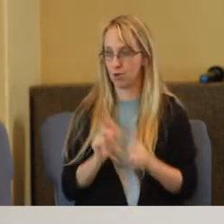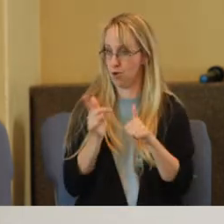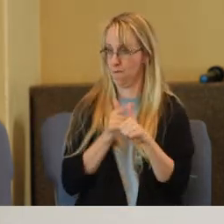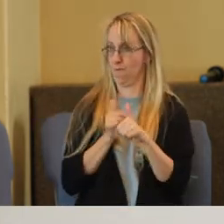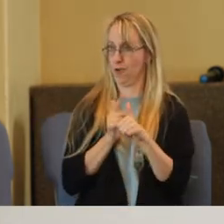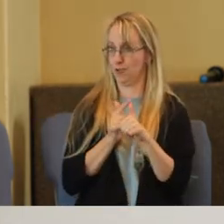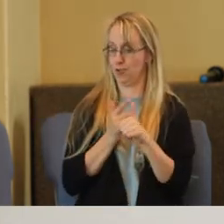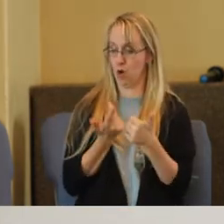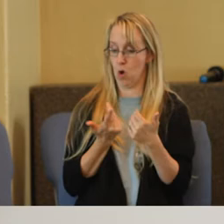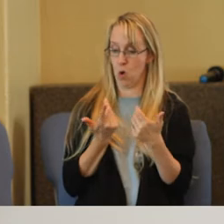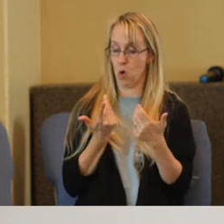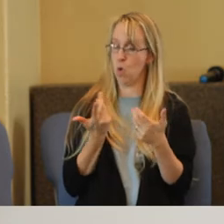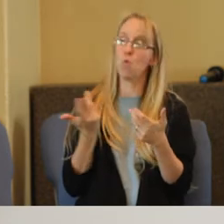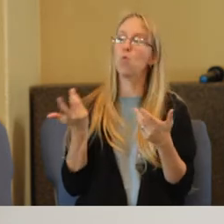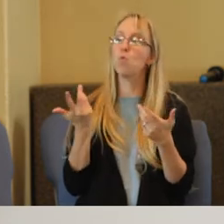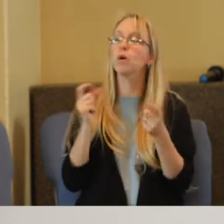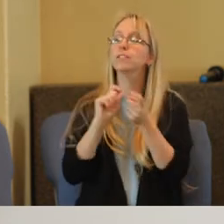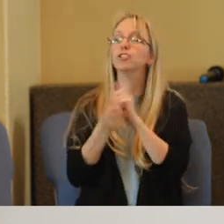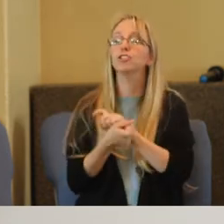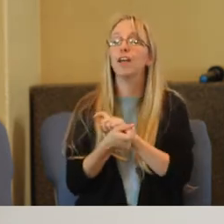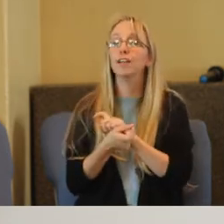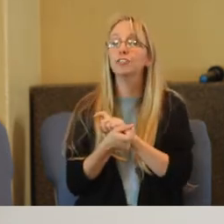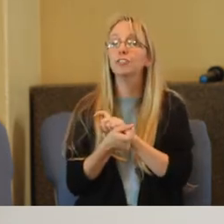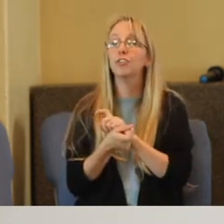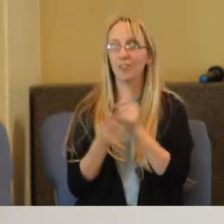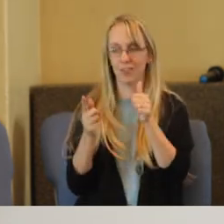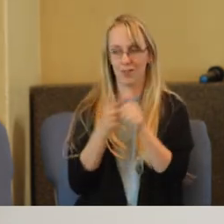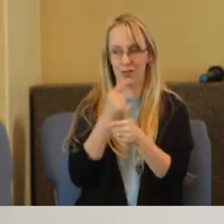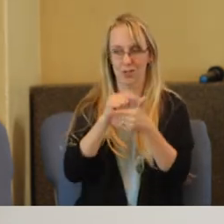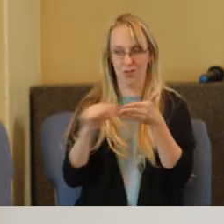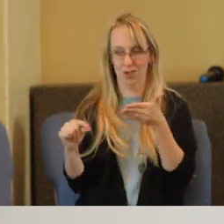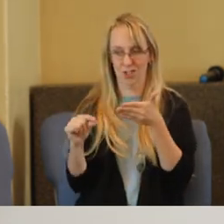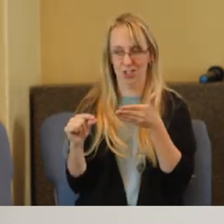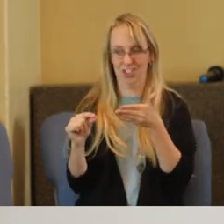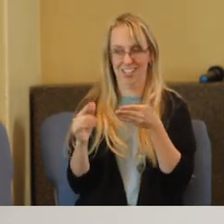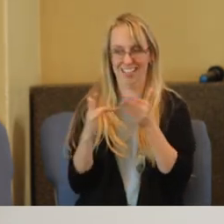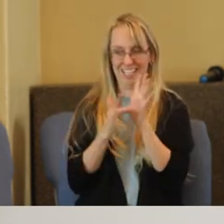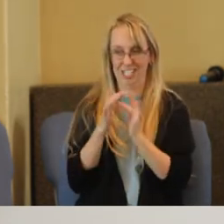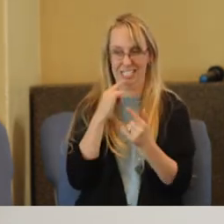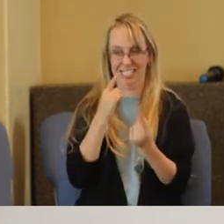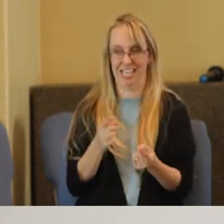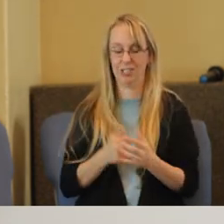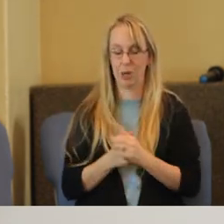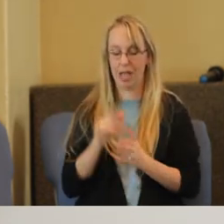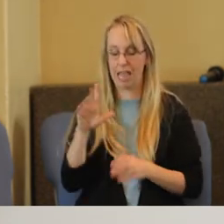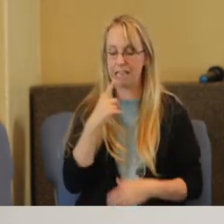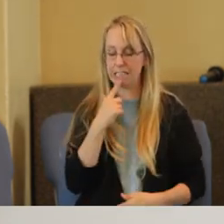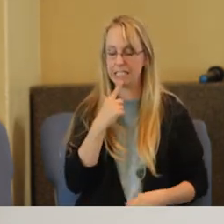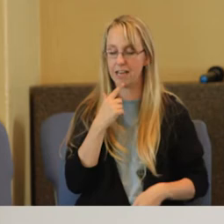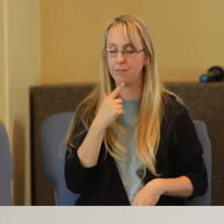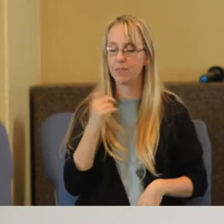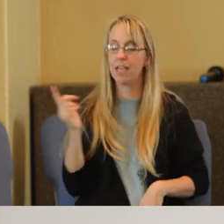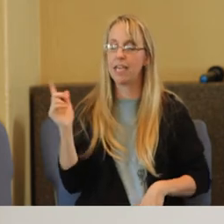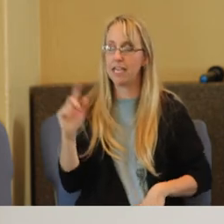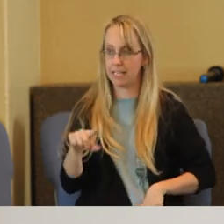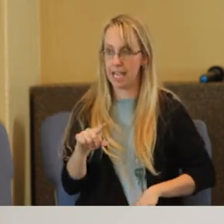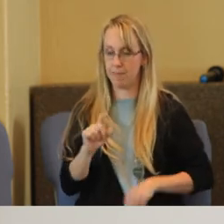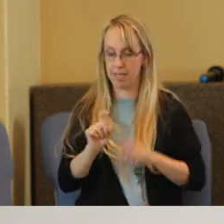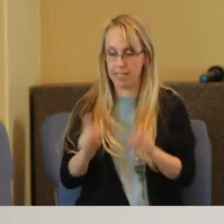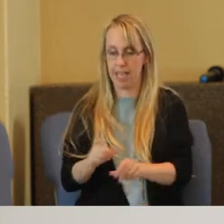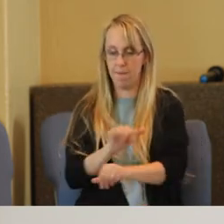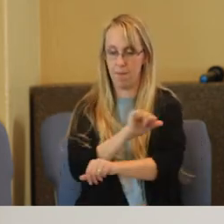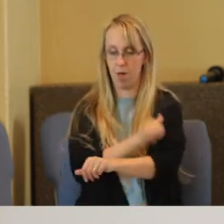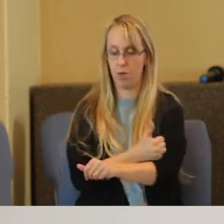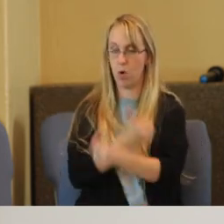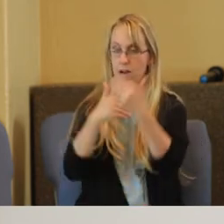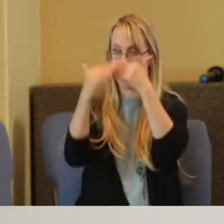of all, what has changed here is the very first verse that Jesus tells us. And Jesus came and said to them, "All authority in heaven and